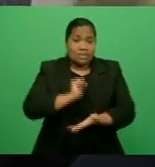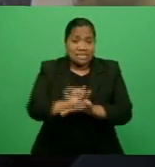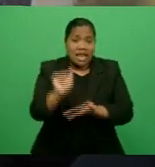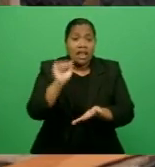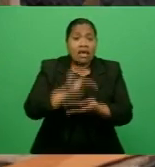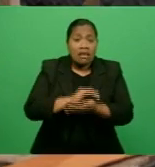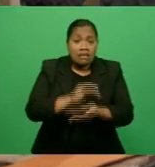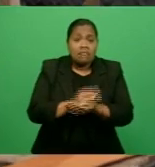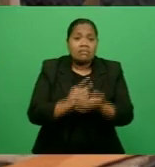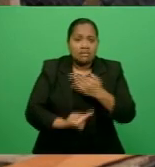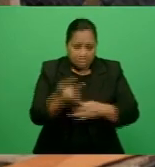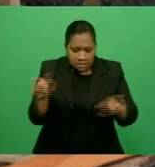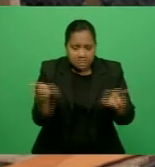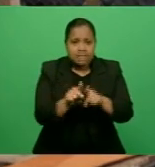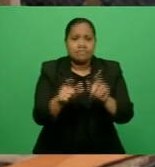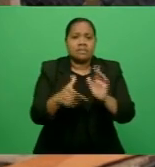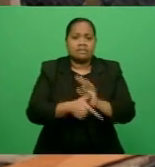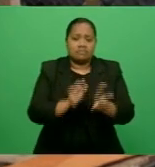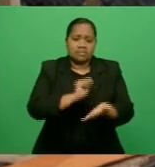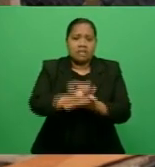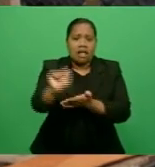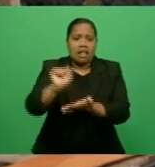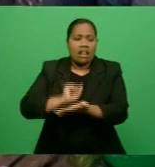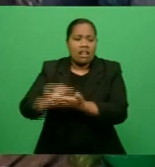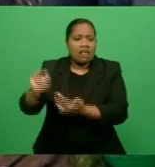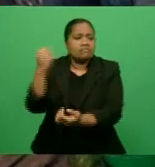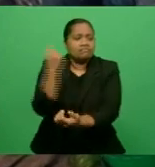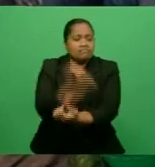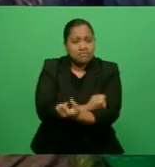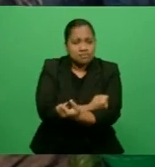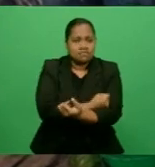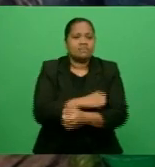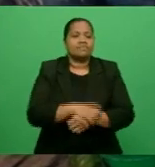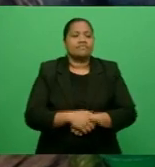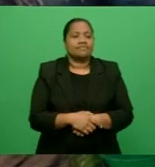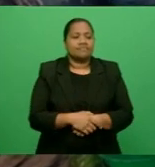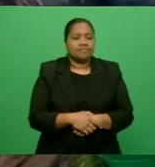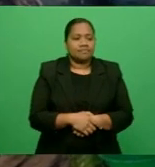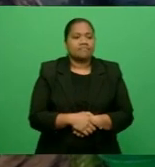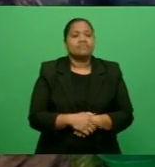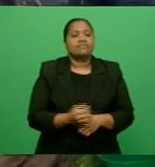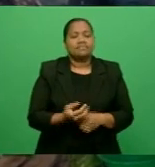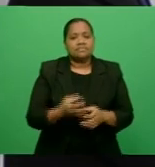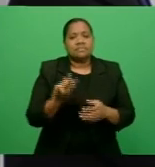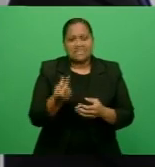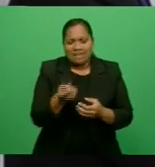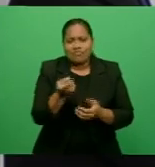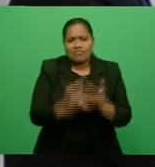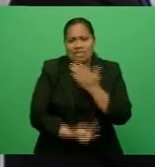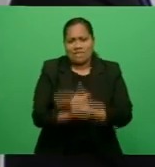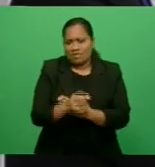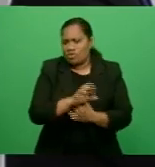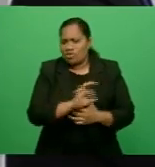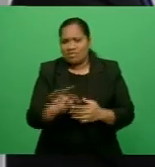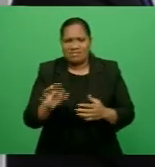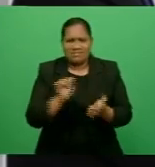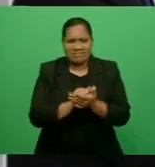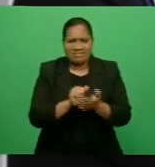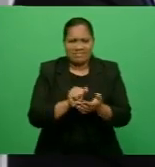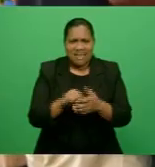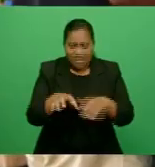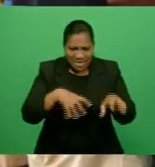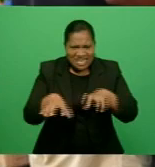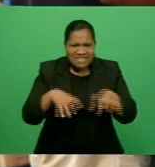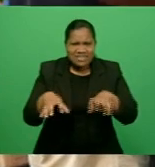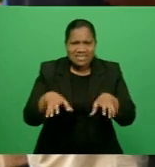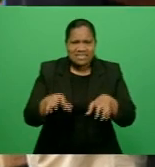selling drugs. Vendors along the Suva-Nosori corridor have come across a few instances of such illegal activity, which sometimes they say affects